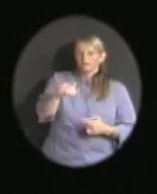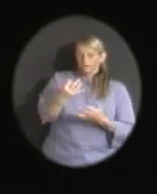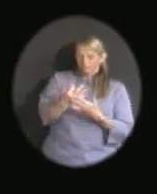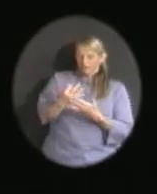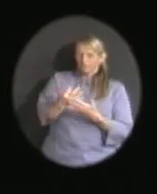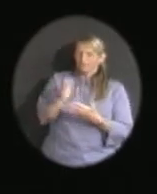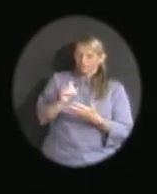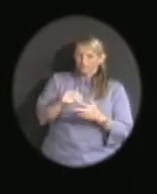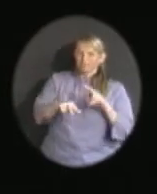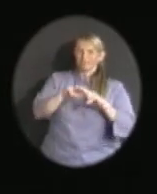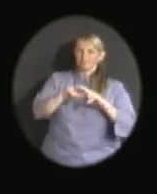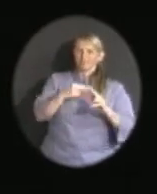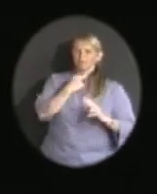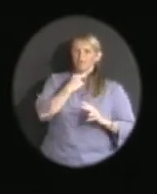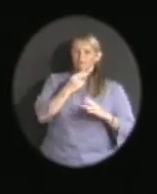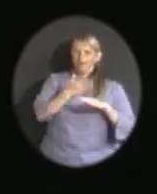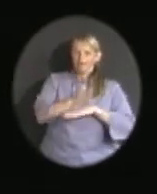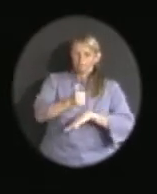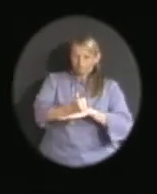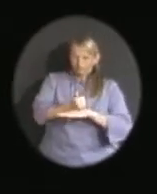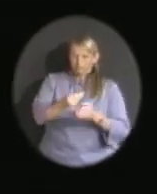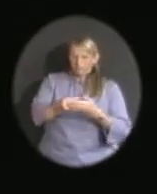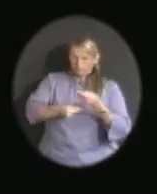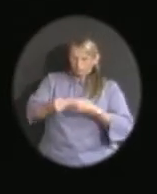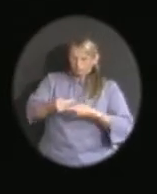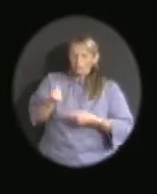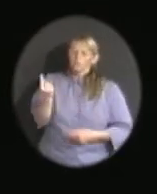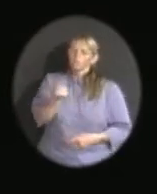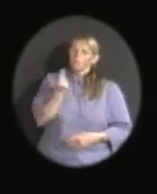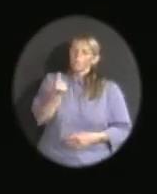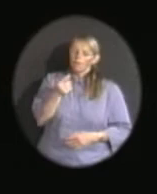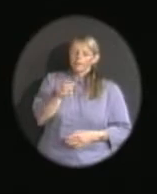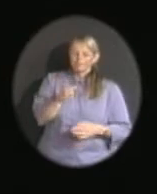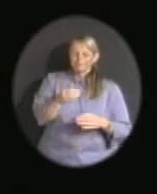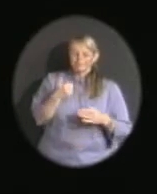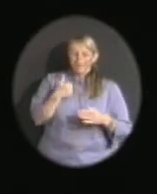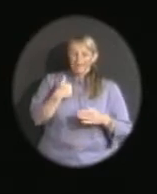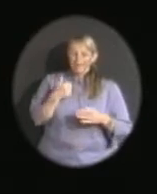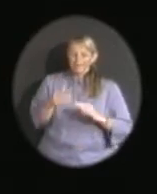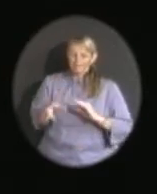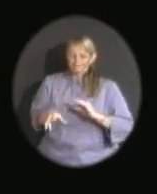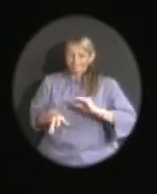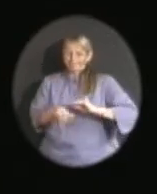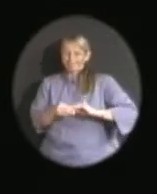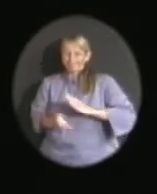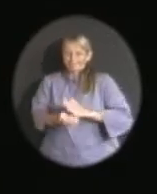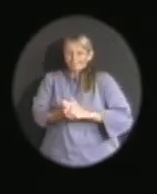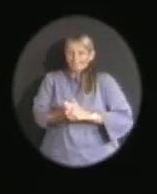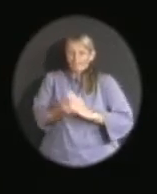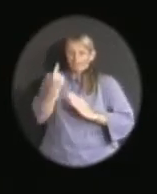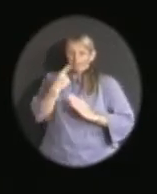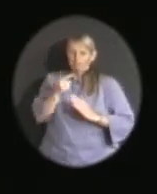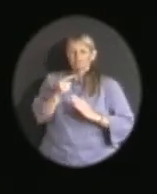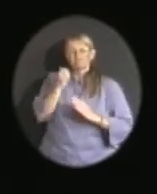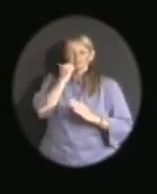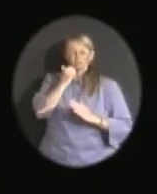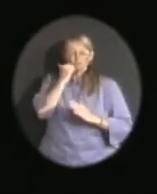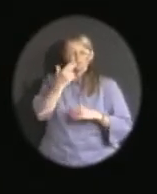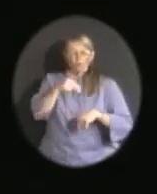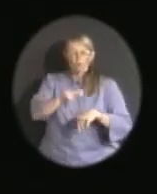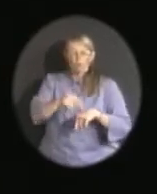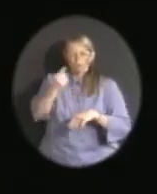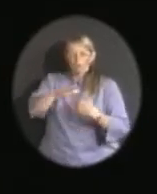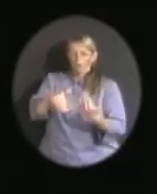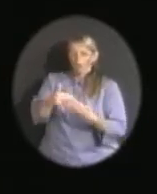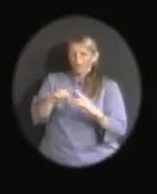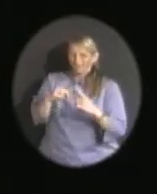we set the budget. So we always put this contingency in there, common practice for a lot of districts, so that there